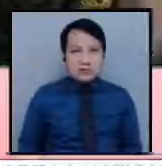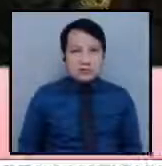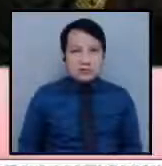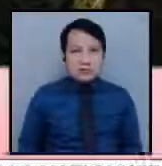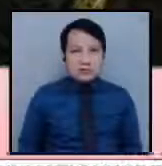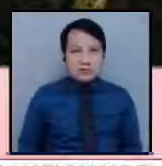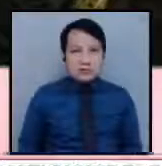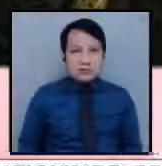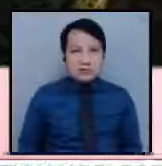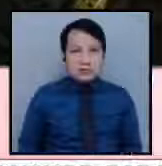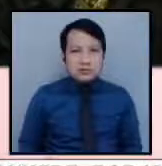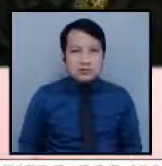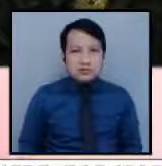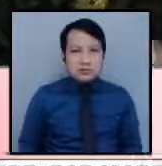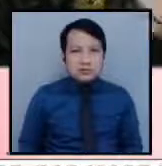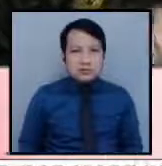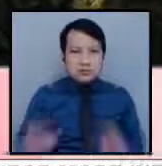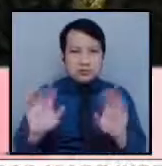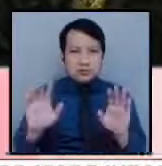Hi